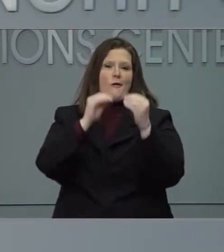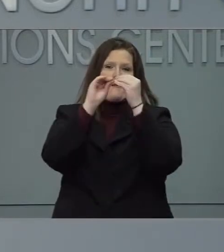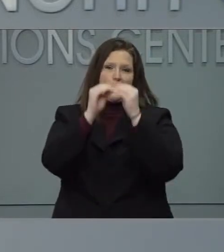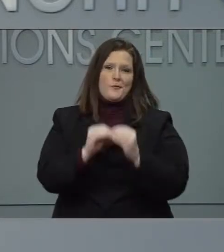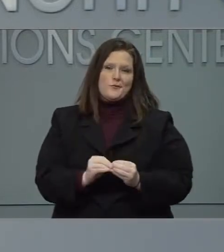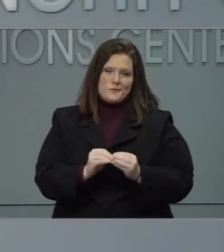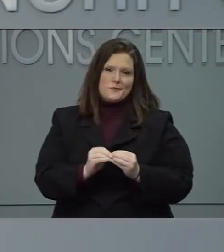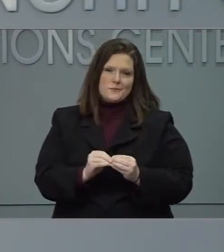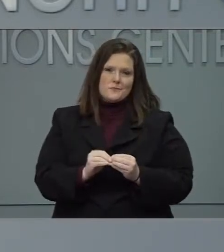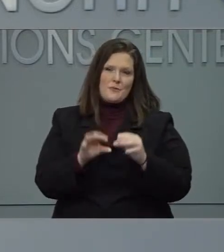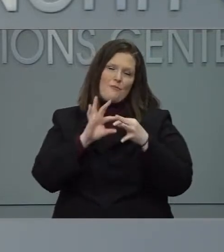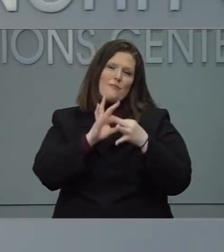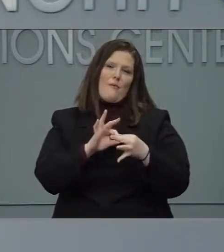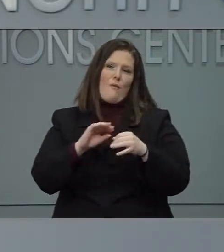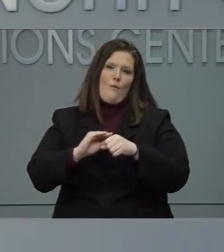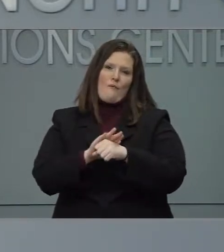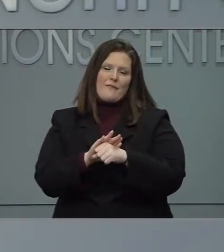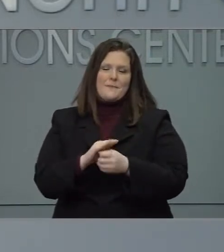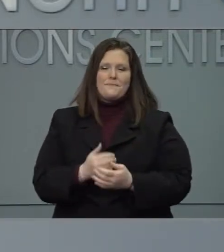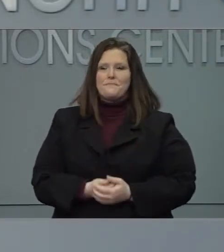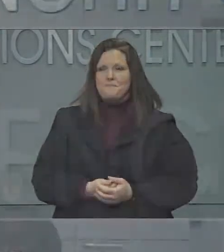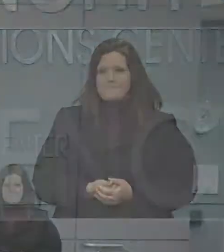Cohen.